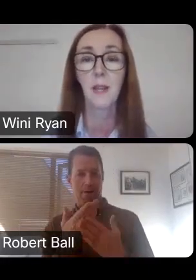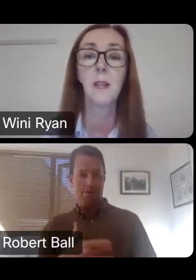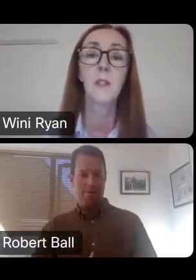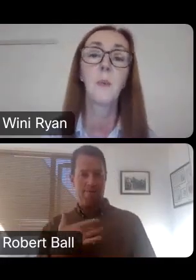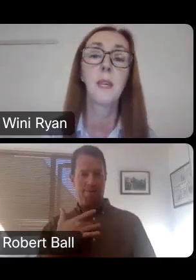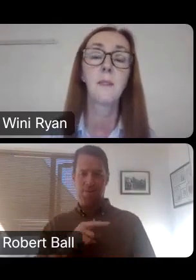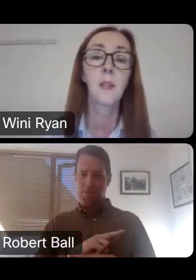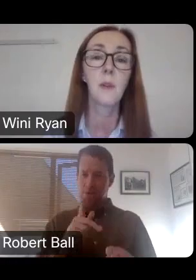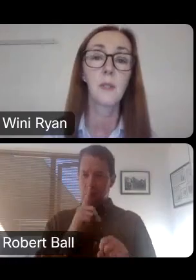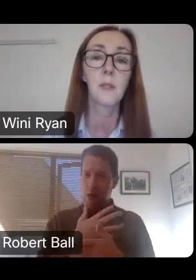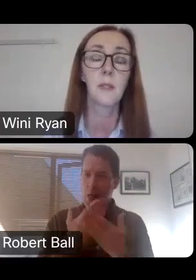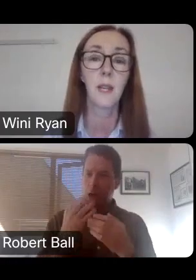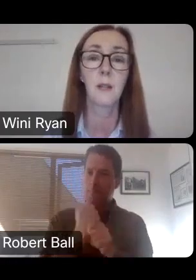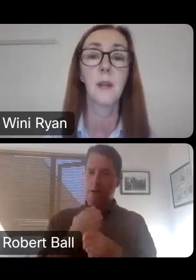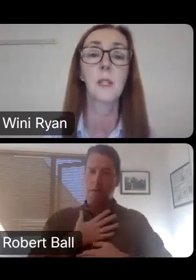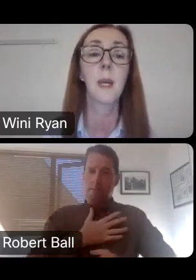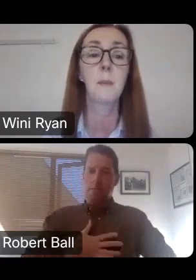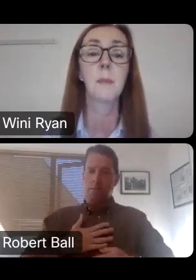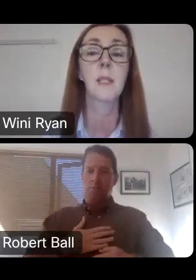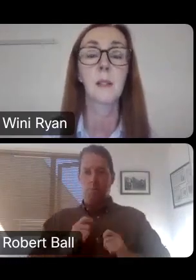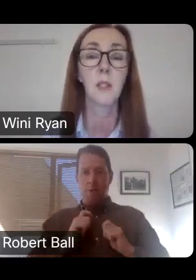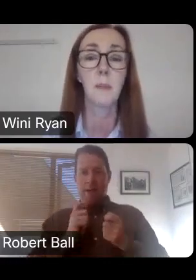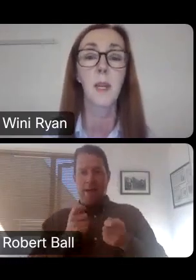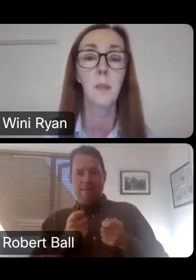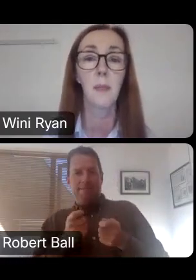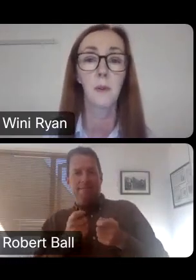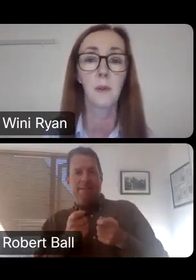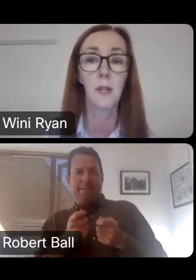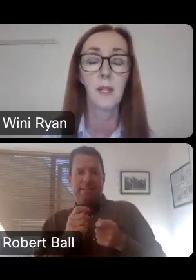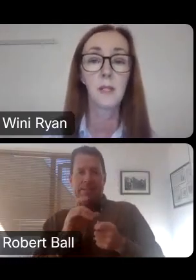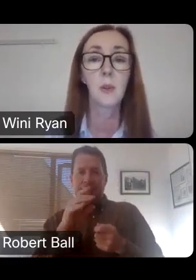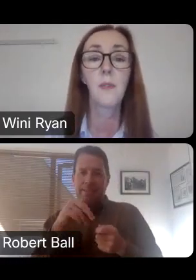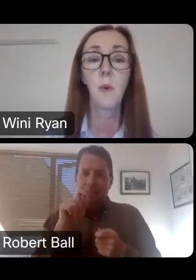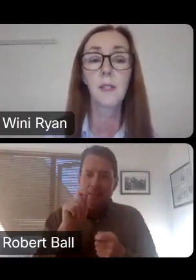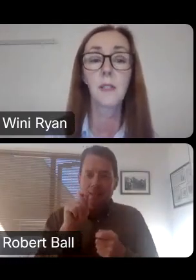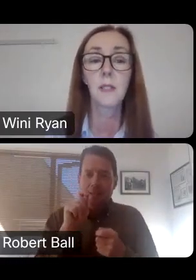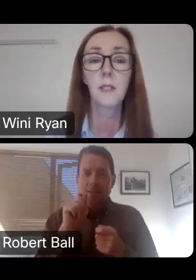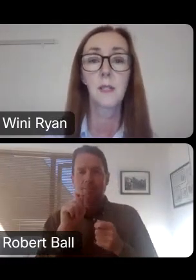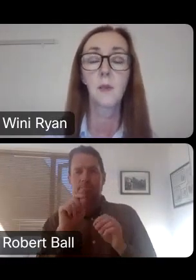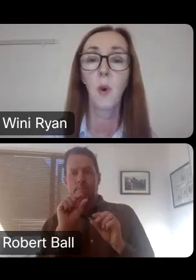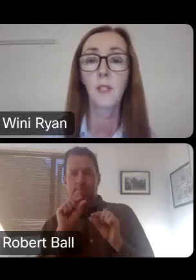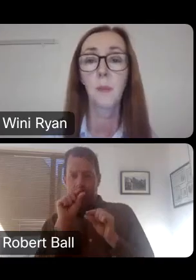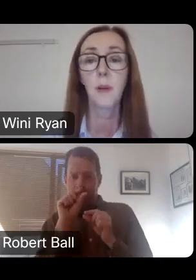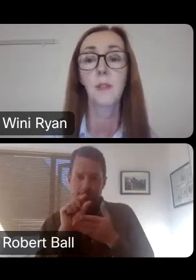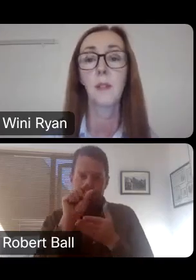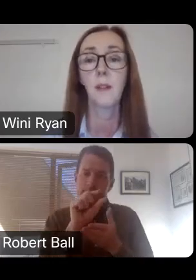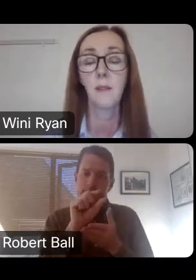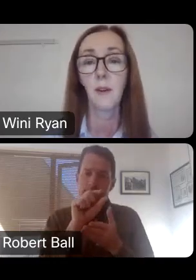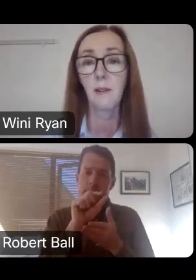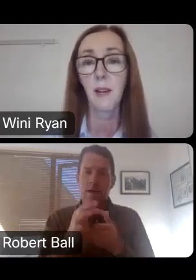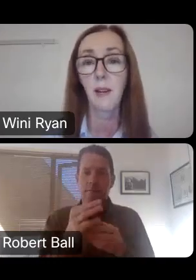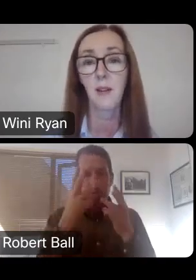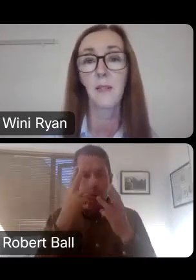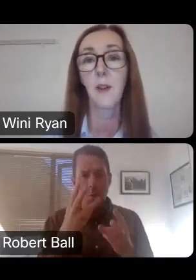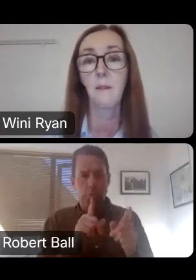emotions. So we give cues instead, and we expect people to pick up on those. So if you're wanting to do this, watch the person